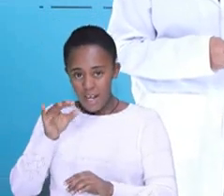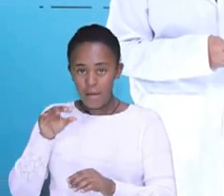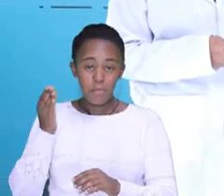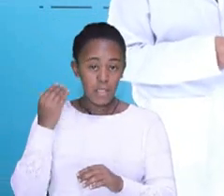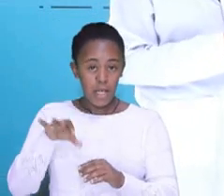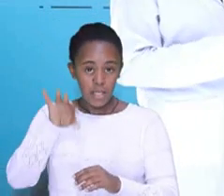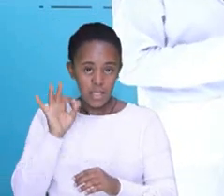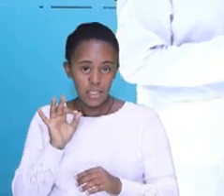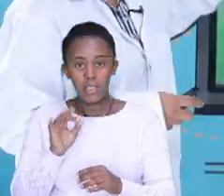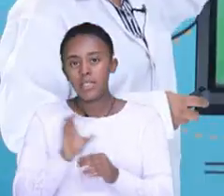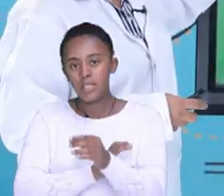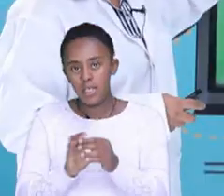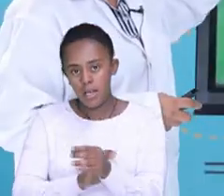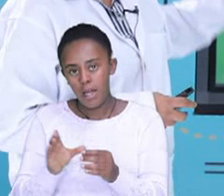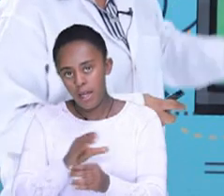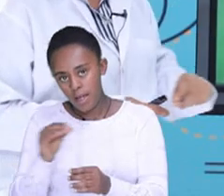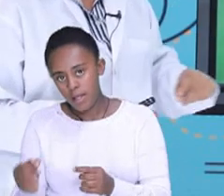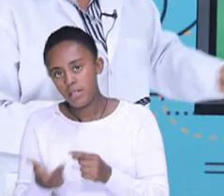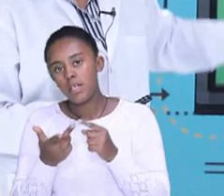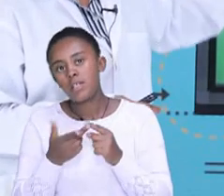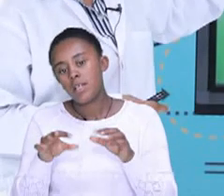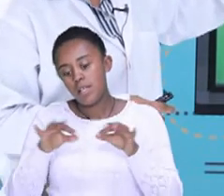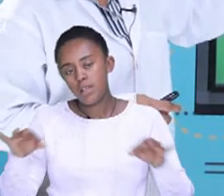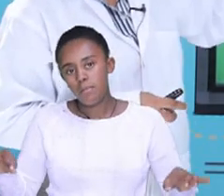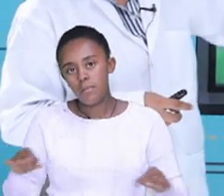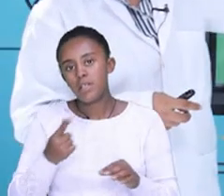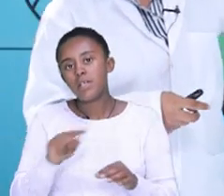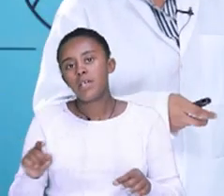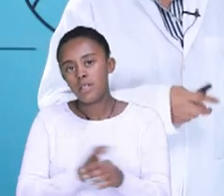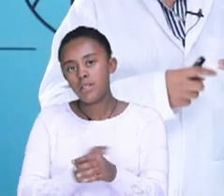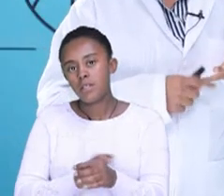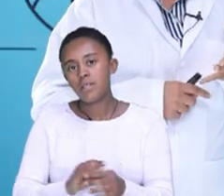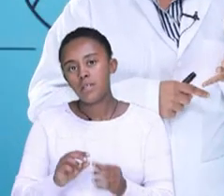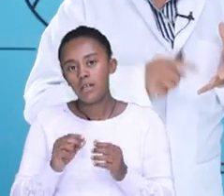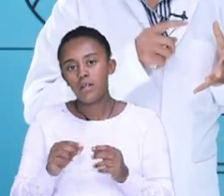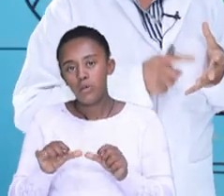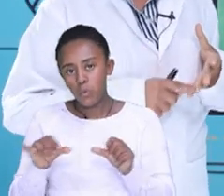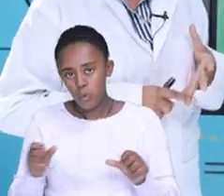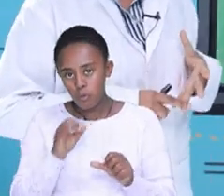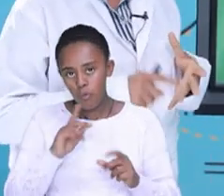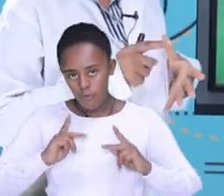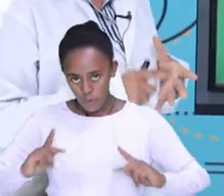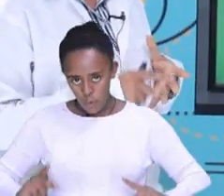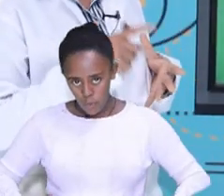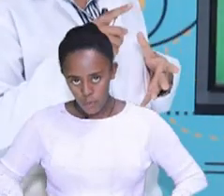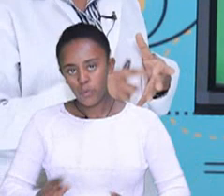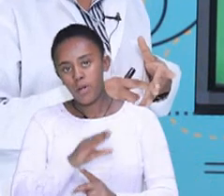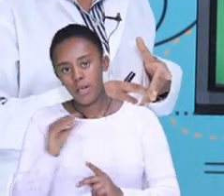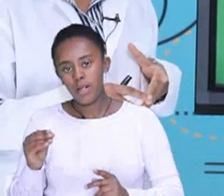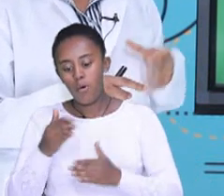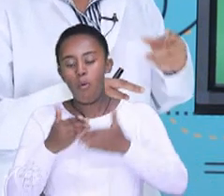cell, the second statement. And the third statement, the cell is unit of structure, physiology,